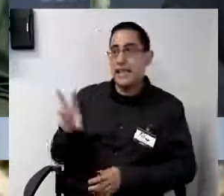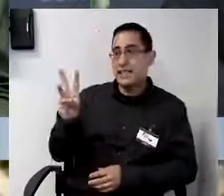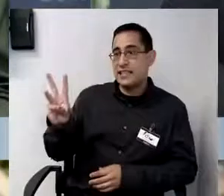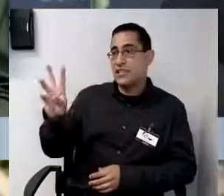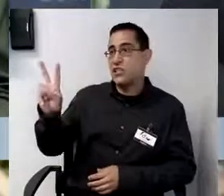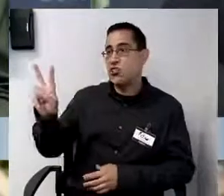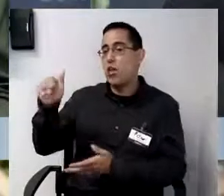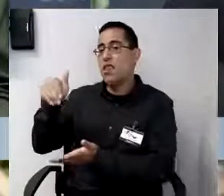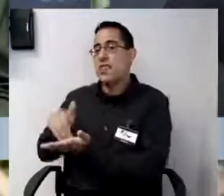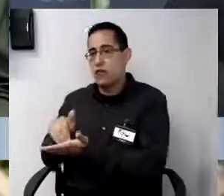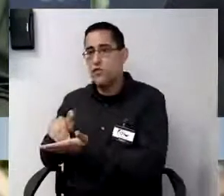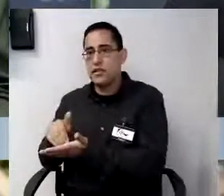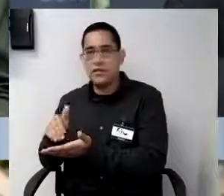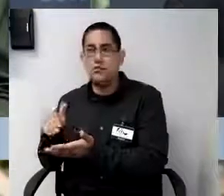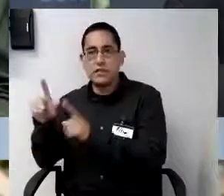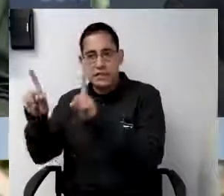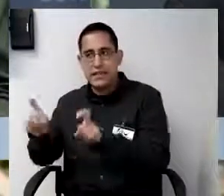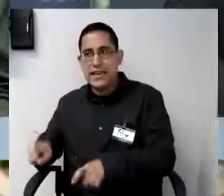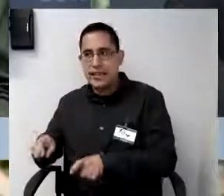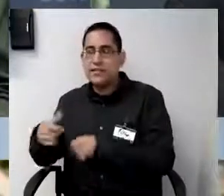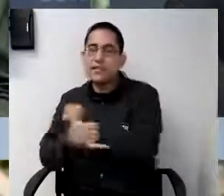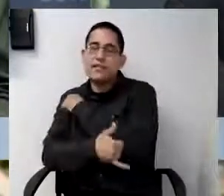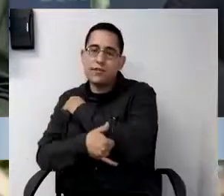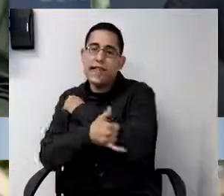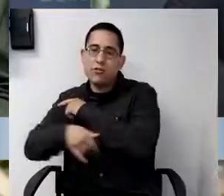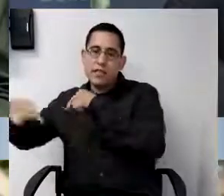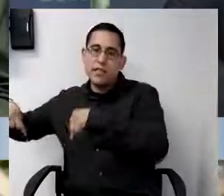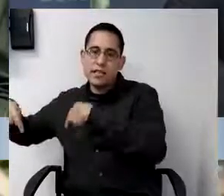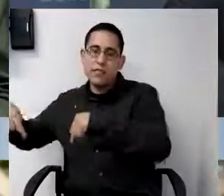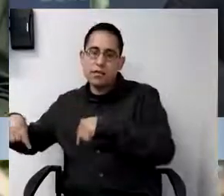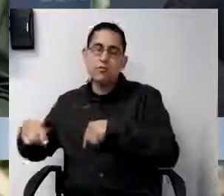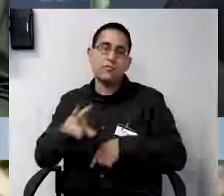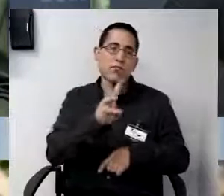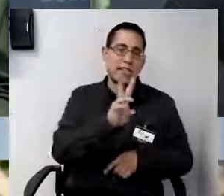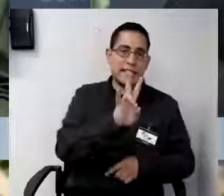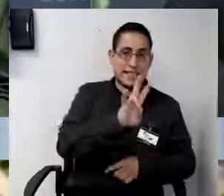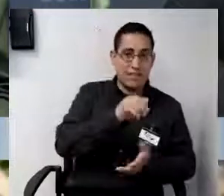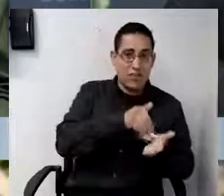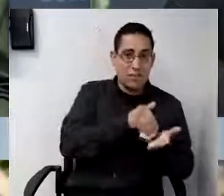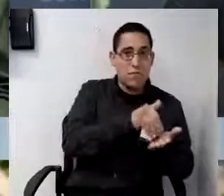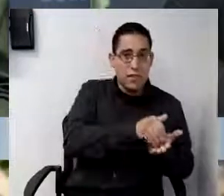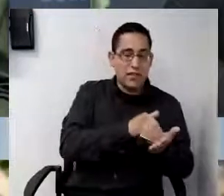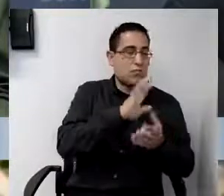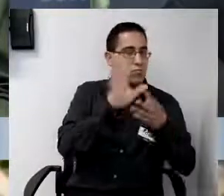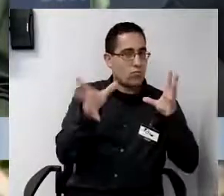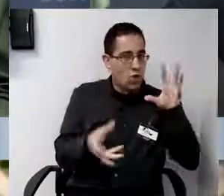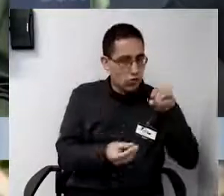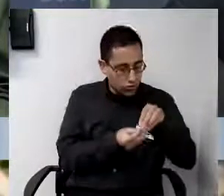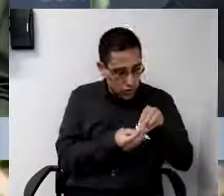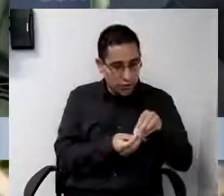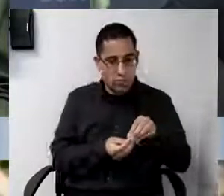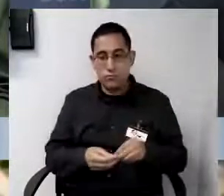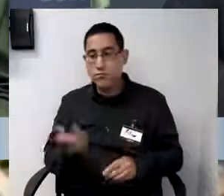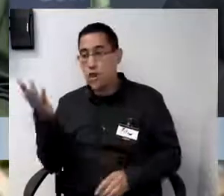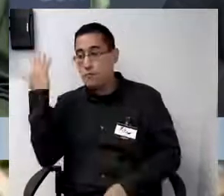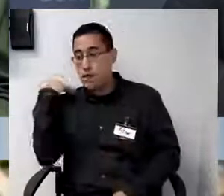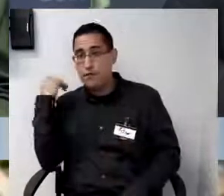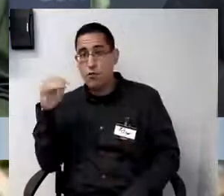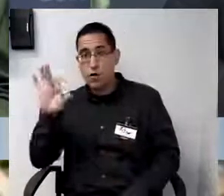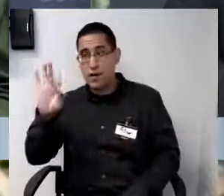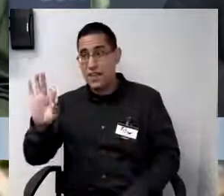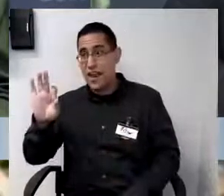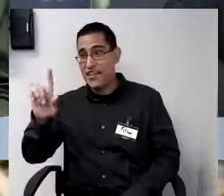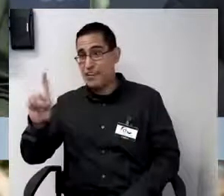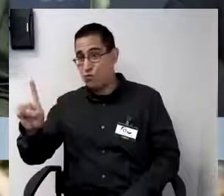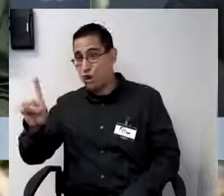level. We were, just last month, we were doing about 986 tests per day. We're now